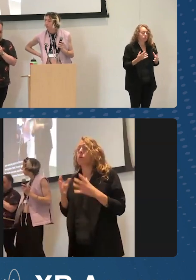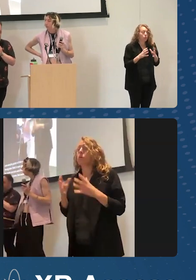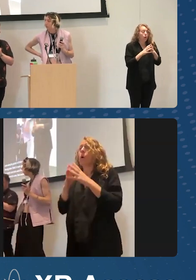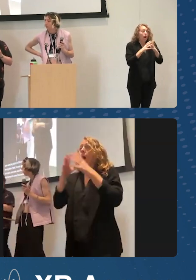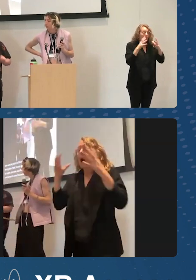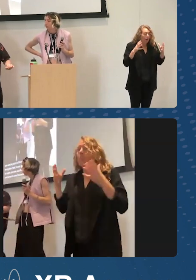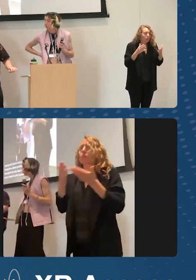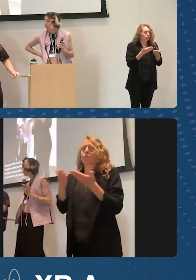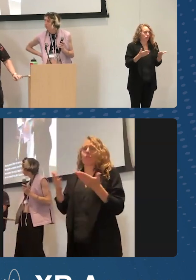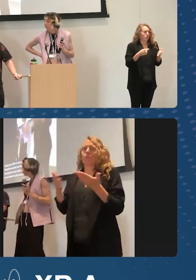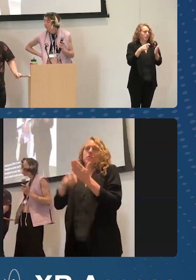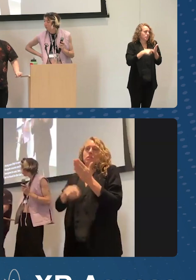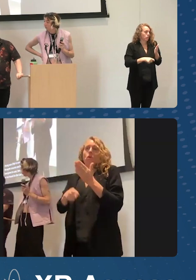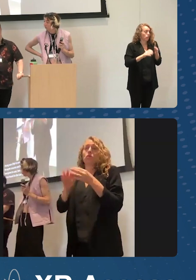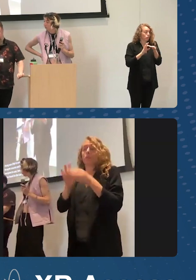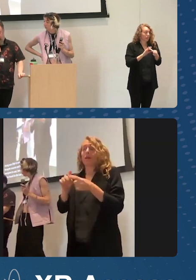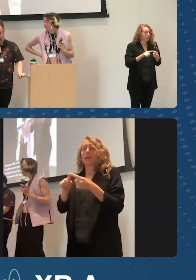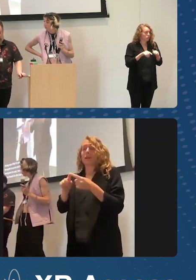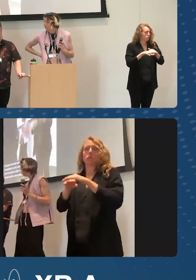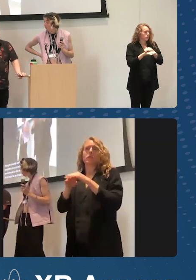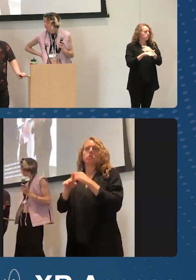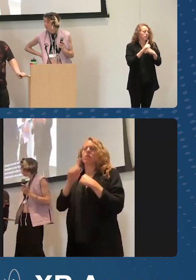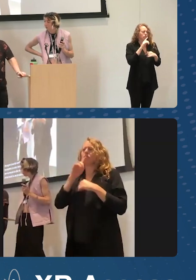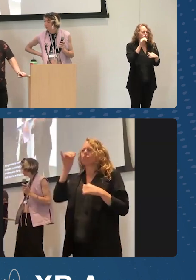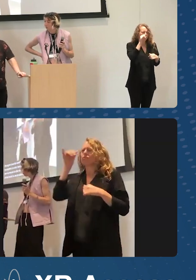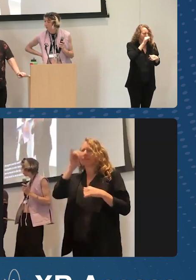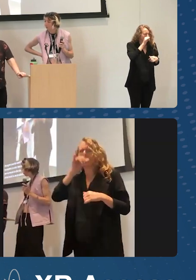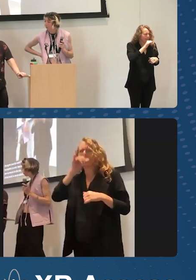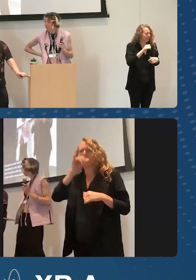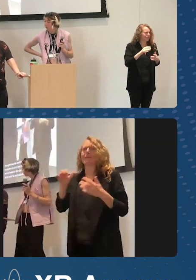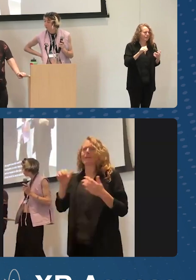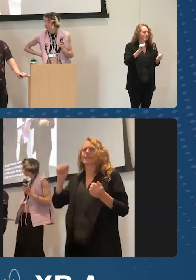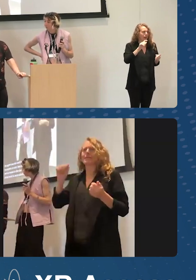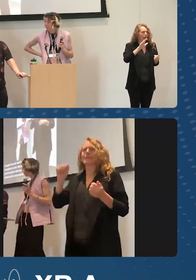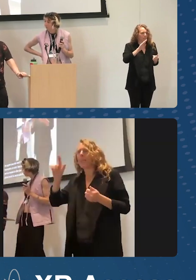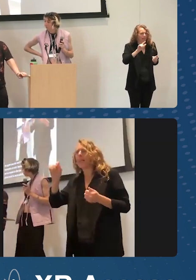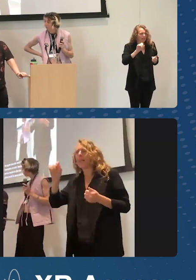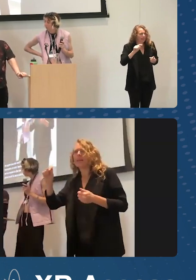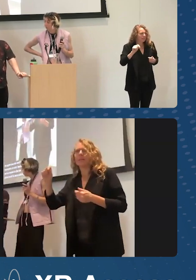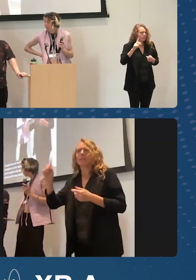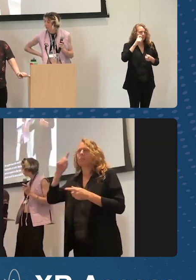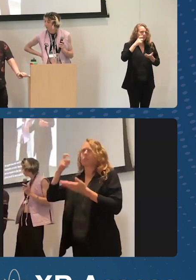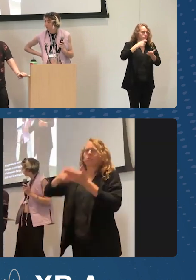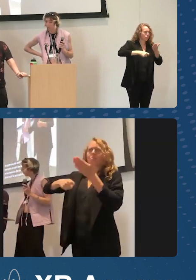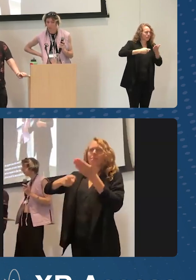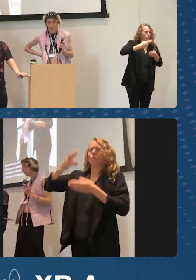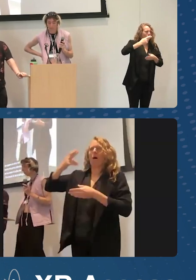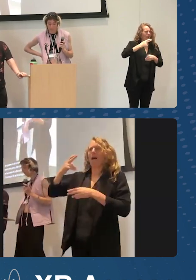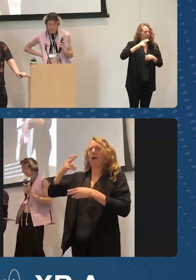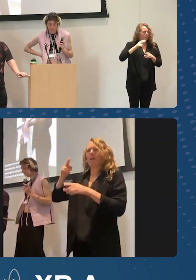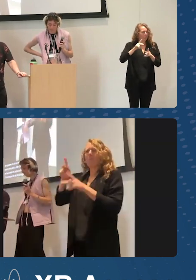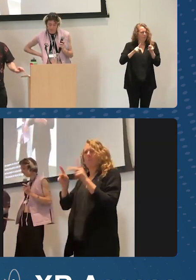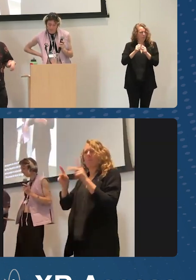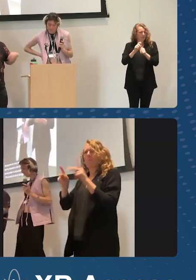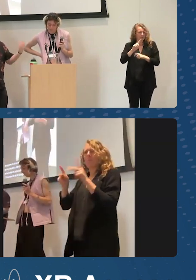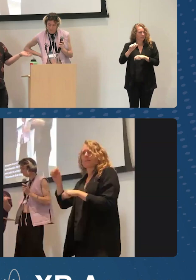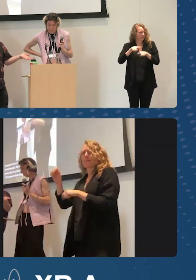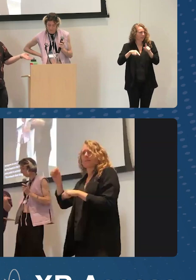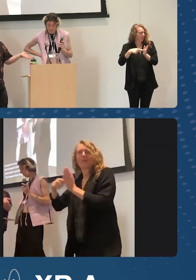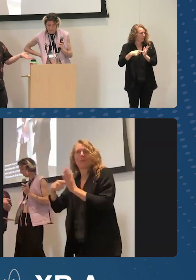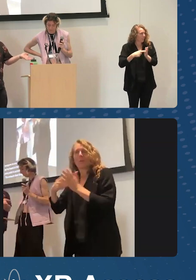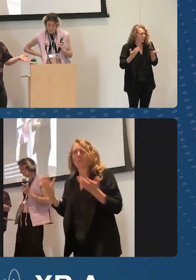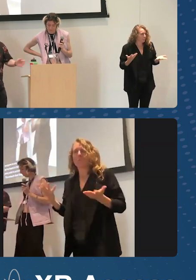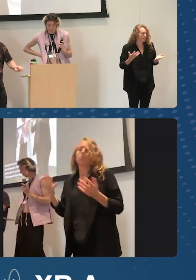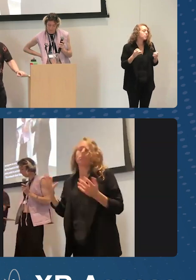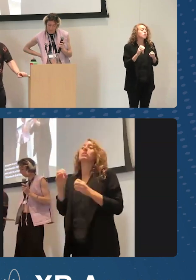cost is ridiculous and ableist and that sort of thing. So knowing what New Art City did and